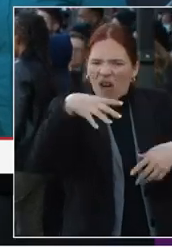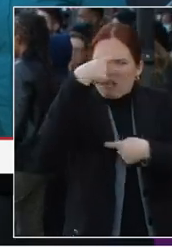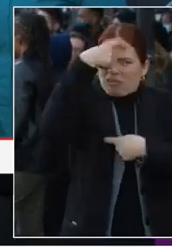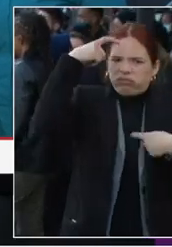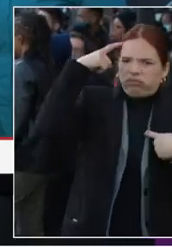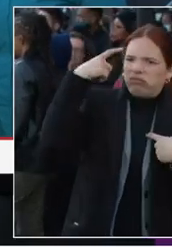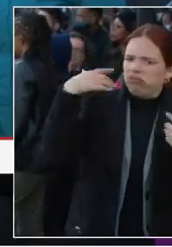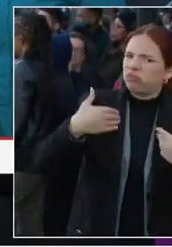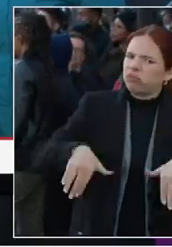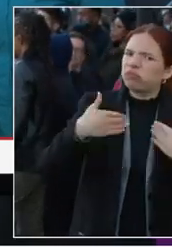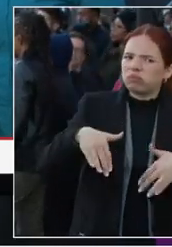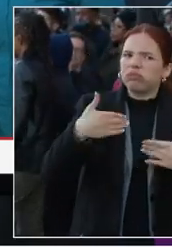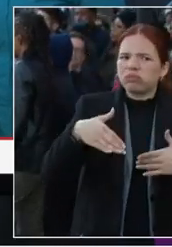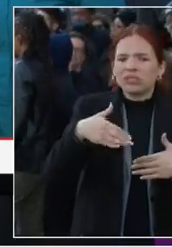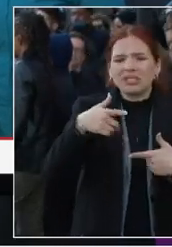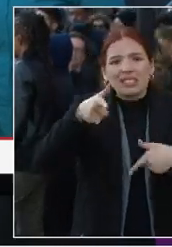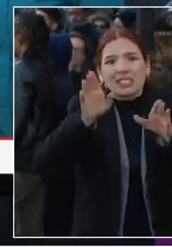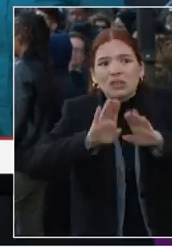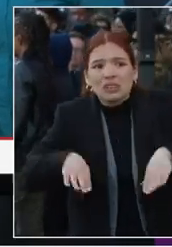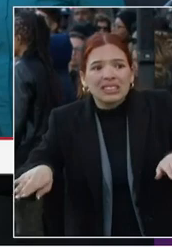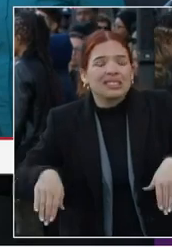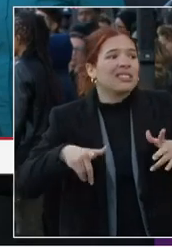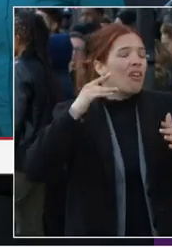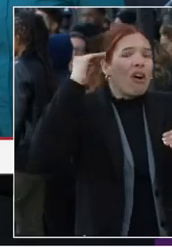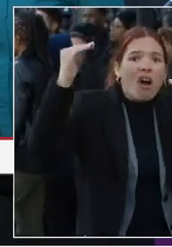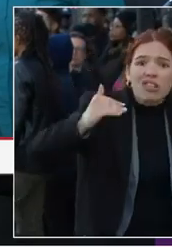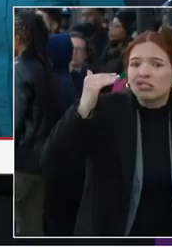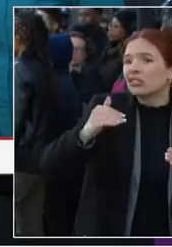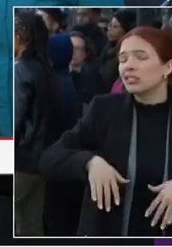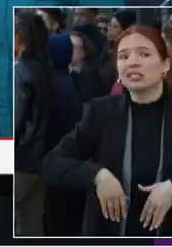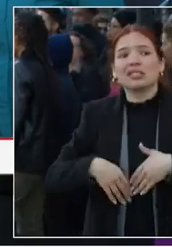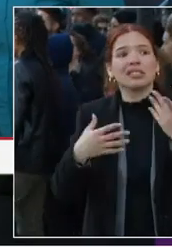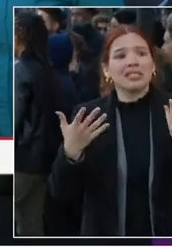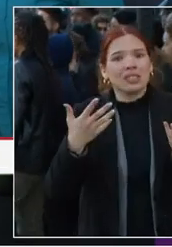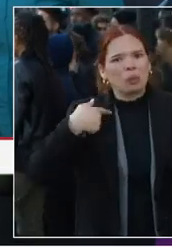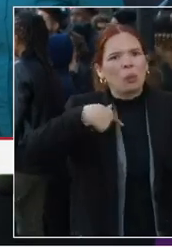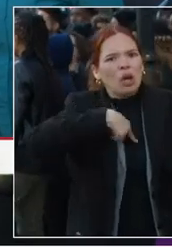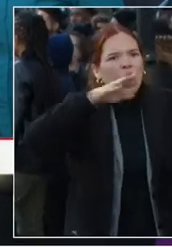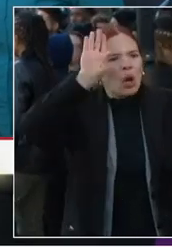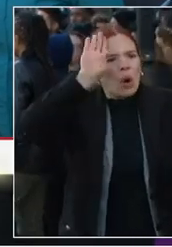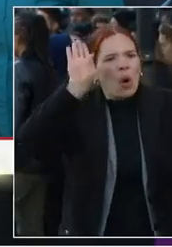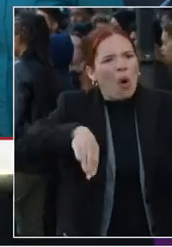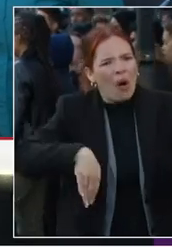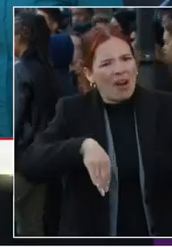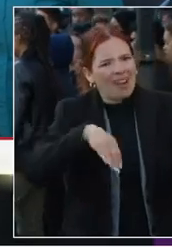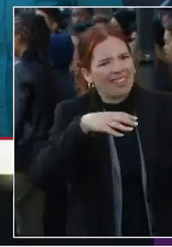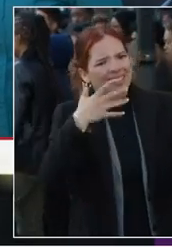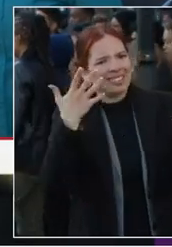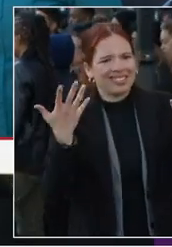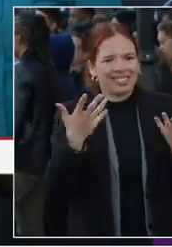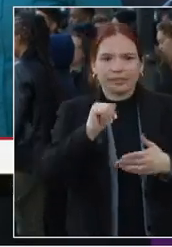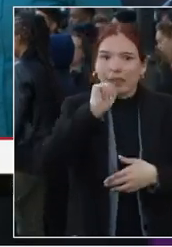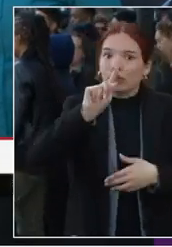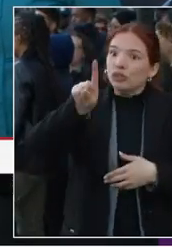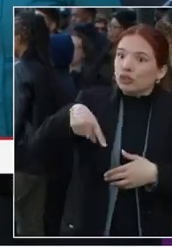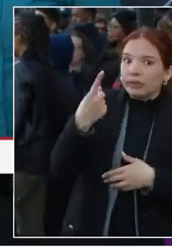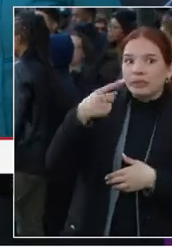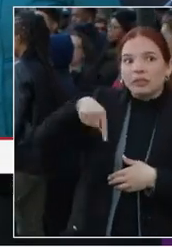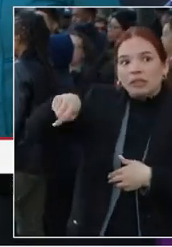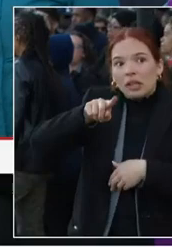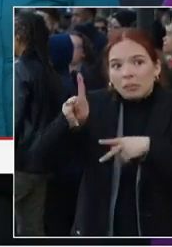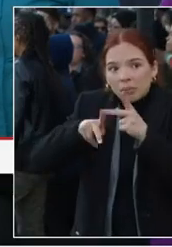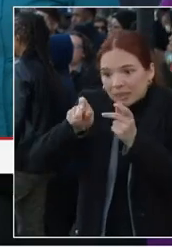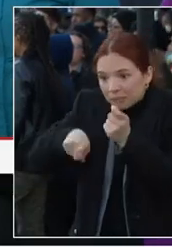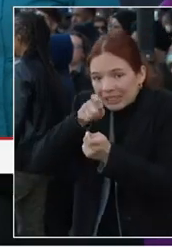are kids, adults, and we know that it's not just the people involved in the violent act, but